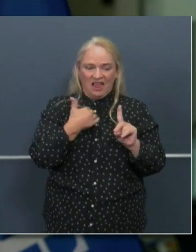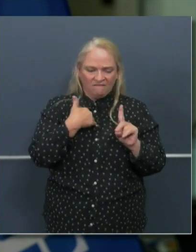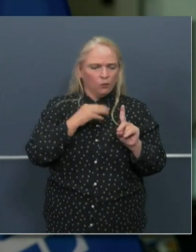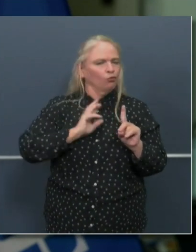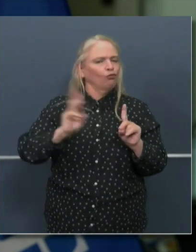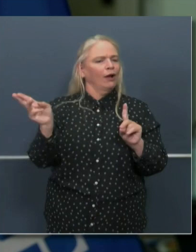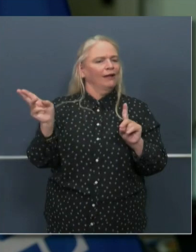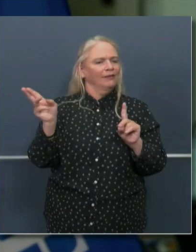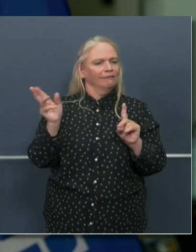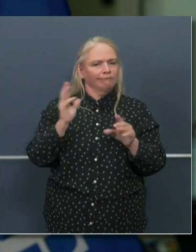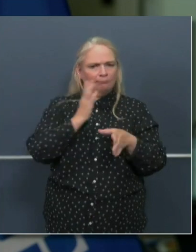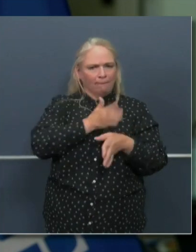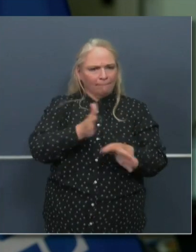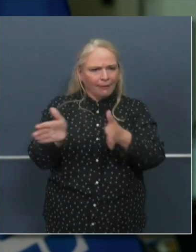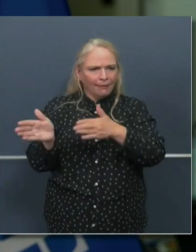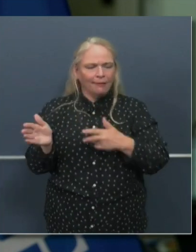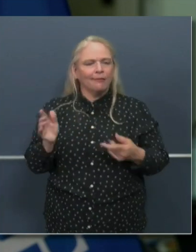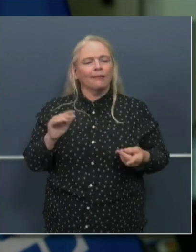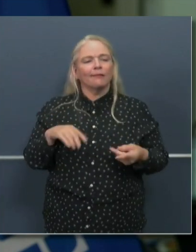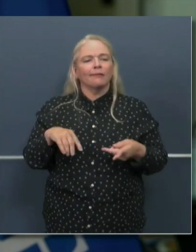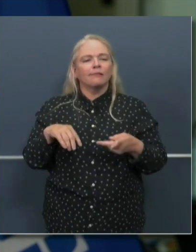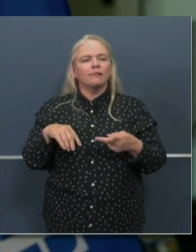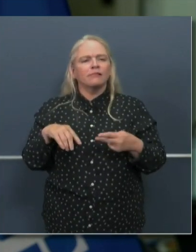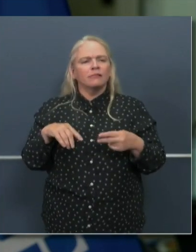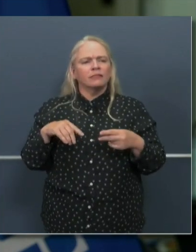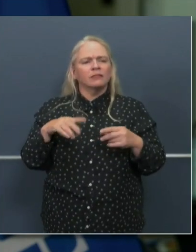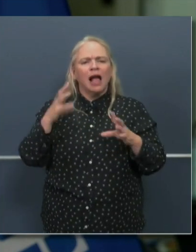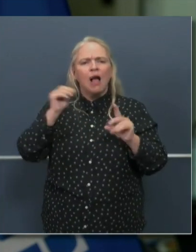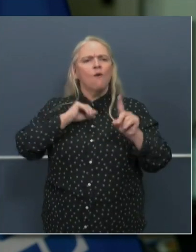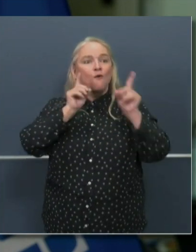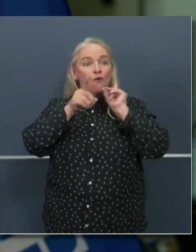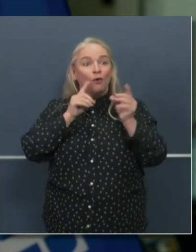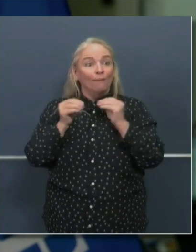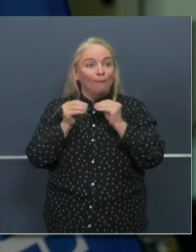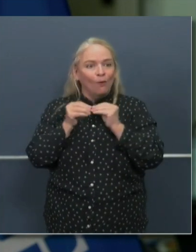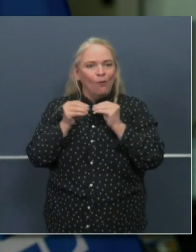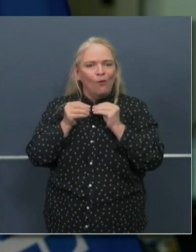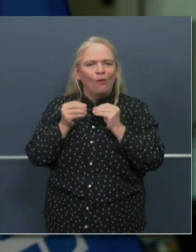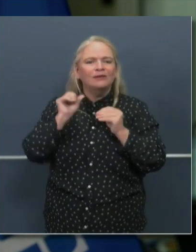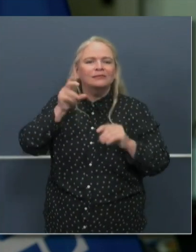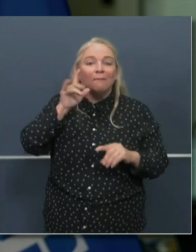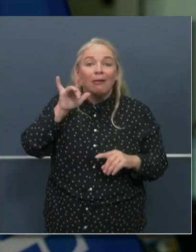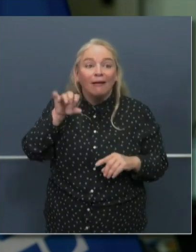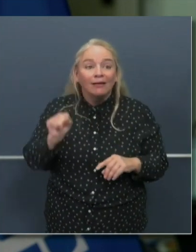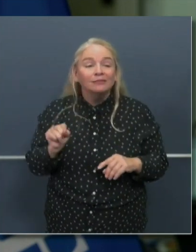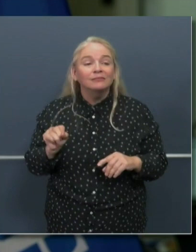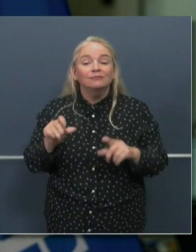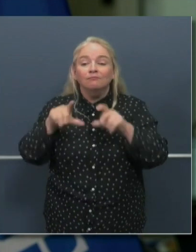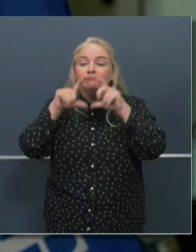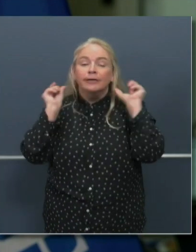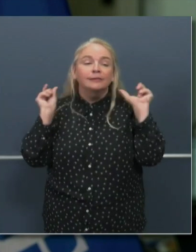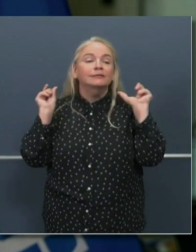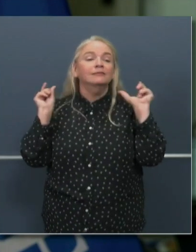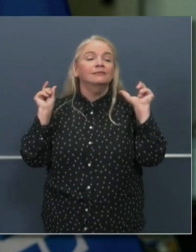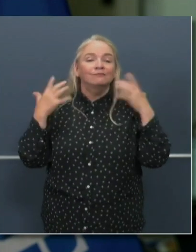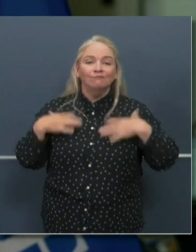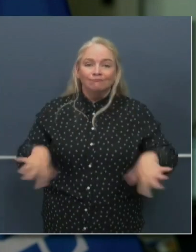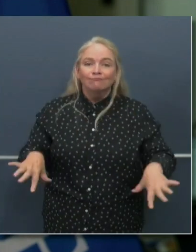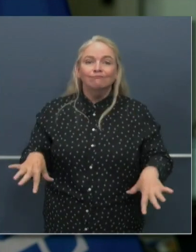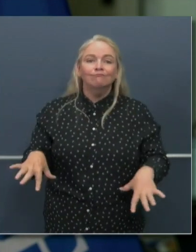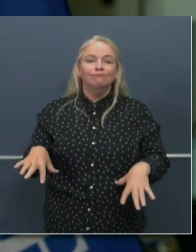well. We are building up our inventory, whether that is of personal protective equipment, masks and gowns and